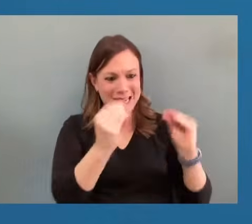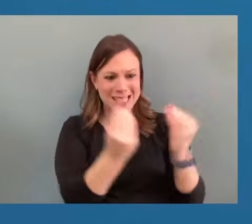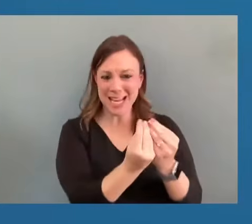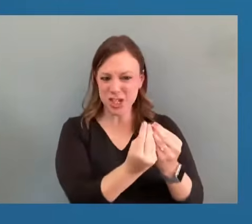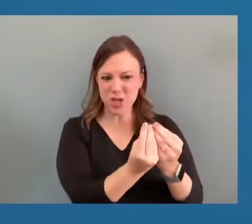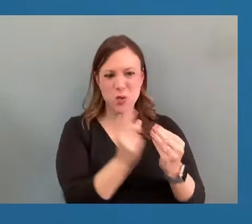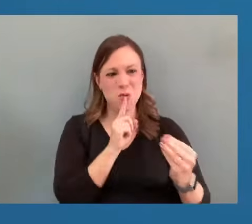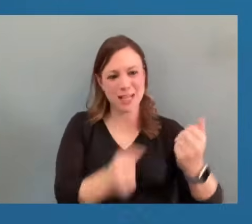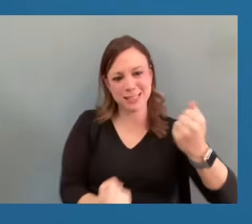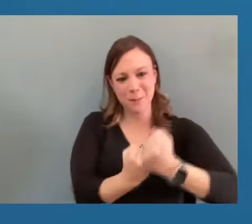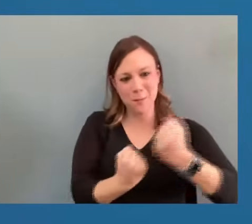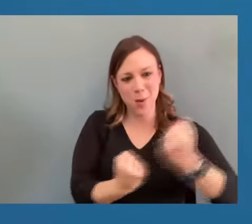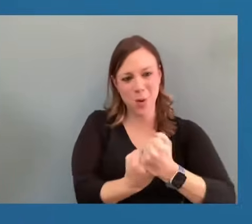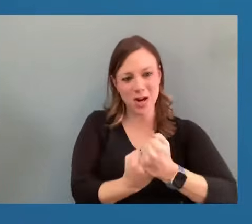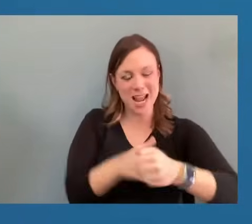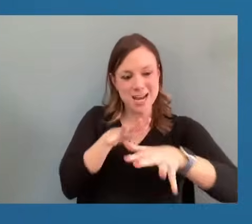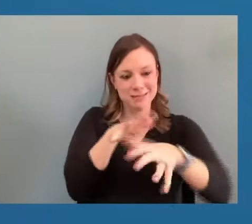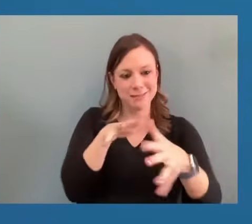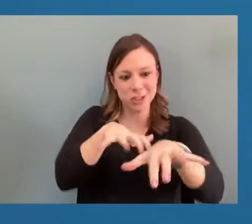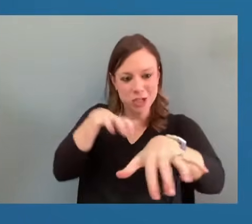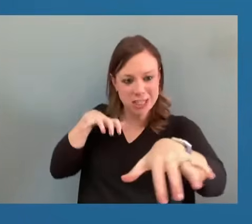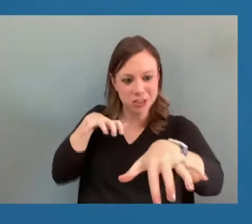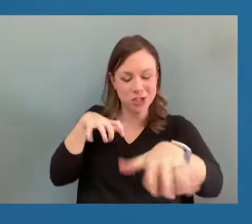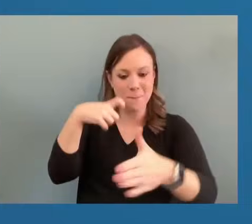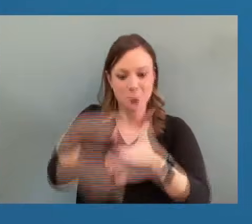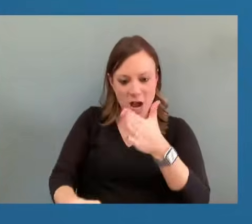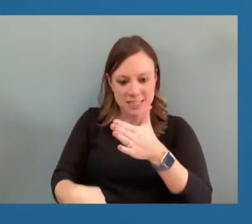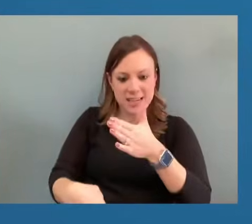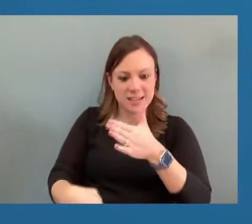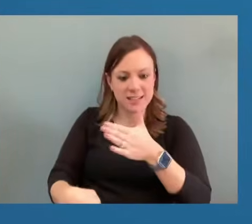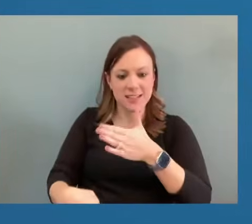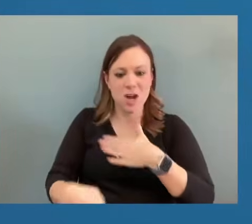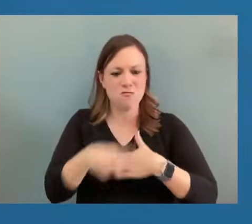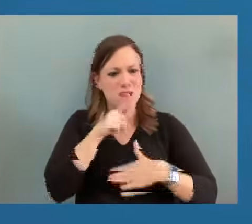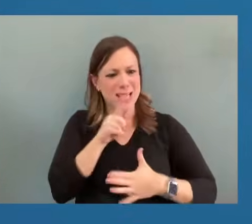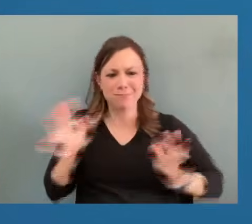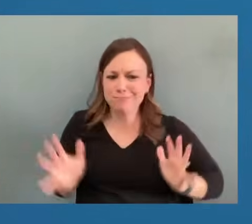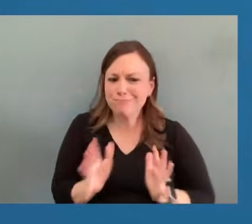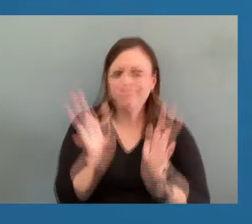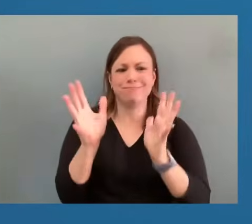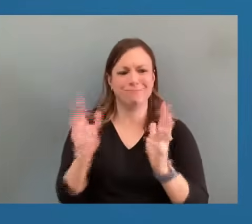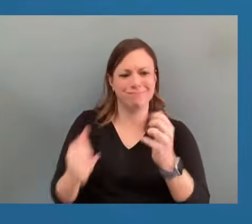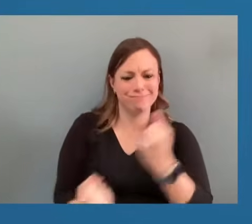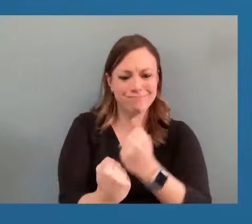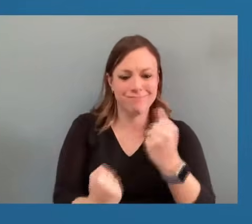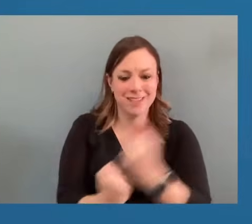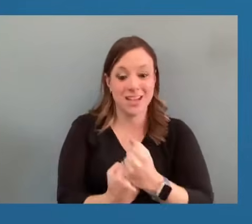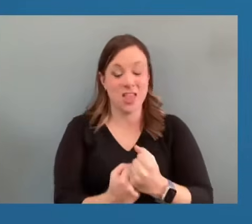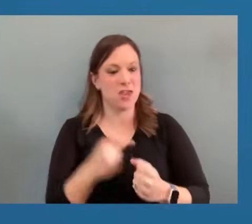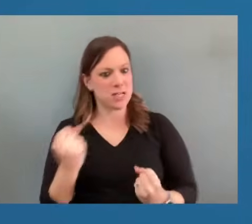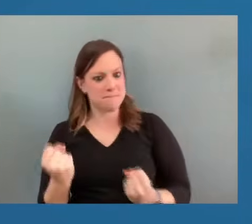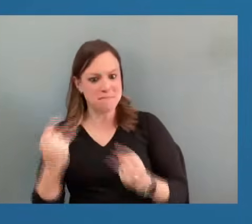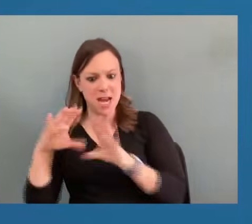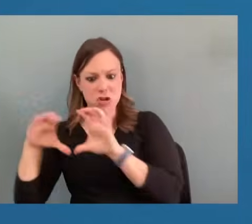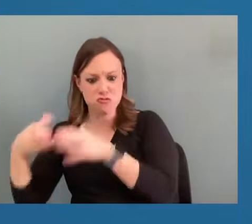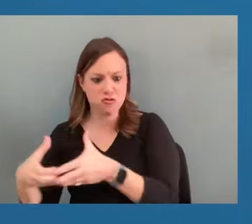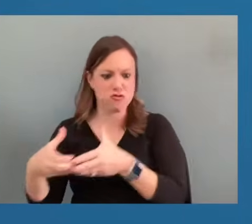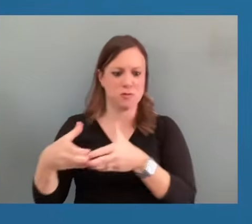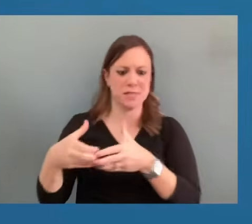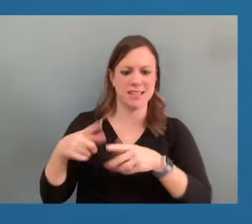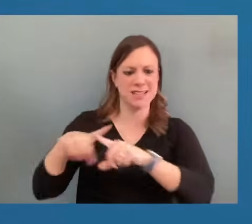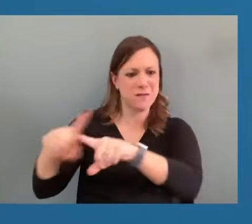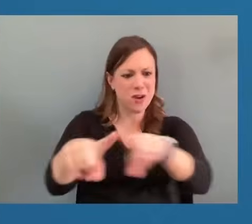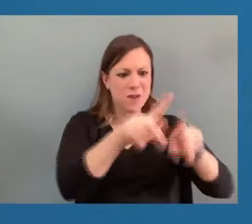Coalition who have been pushing for this. There's dozens of groups, hundreds and hundreds of people, and thousands of people across the region